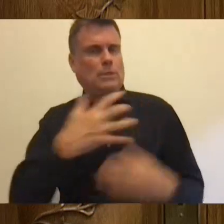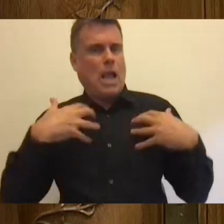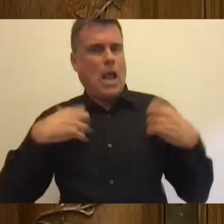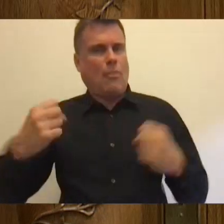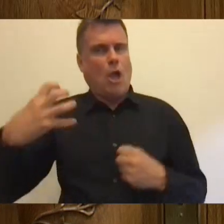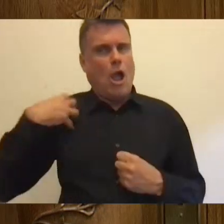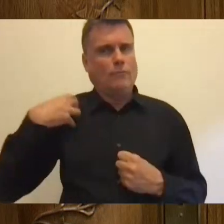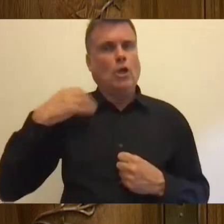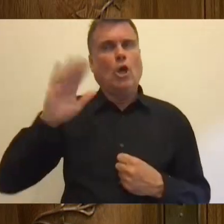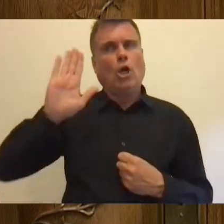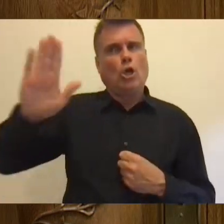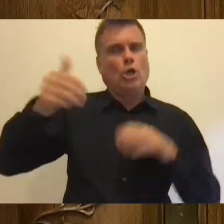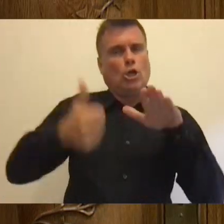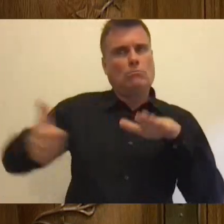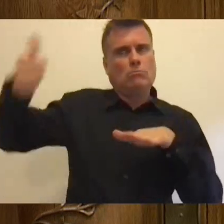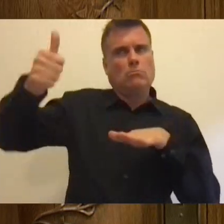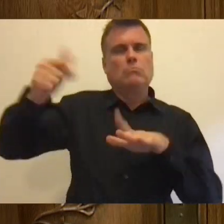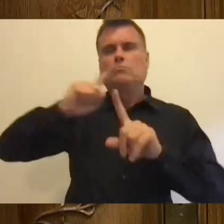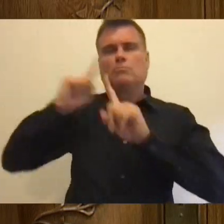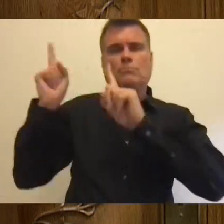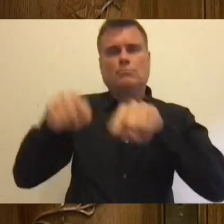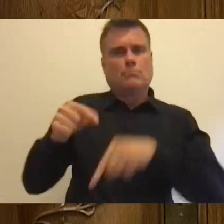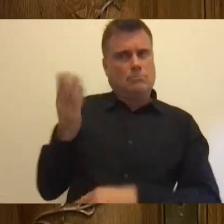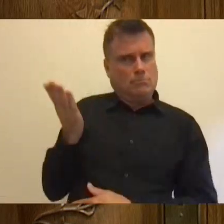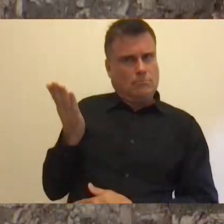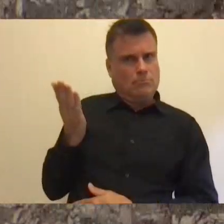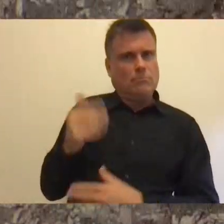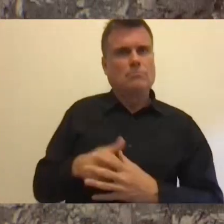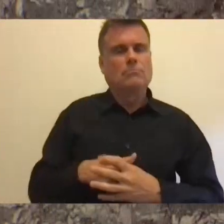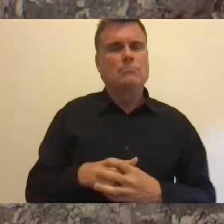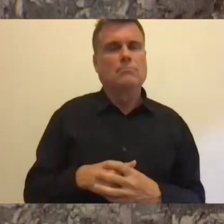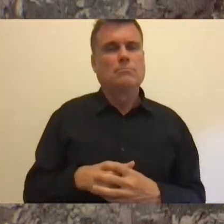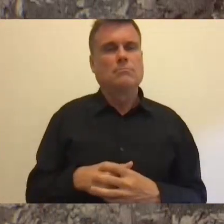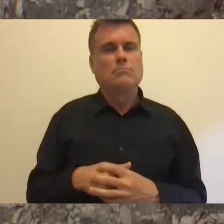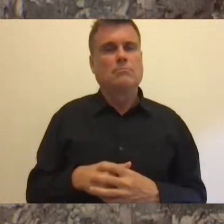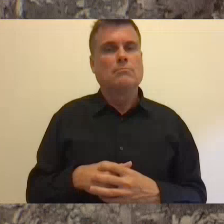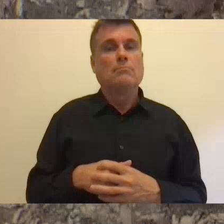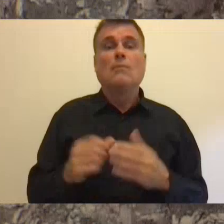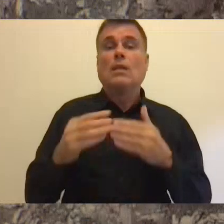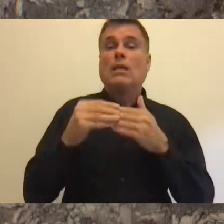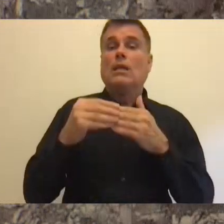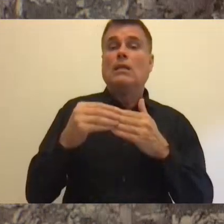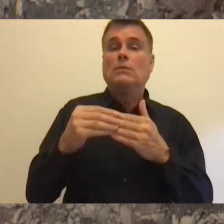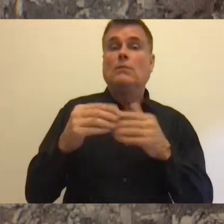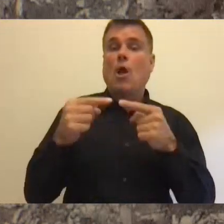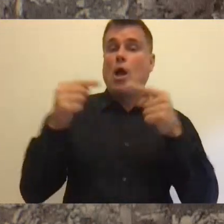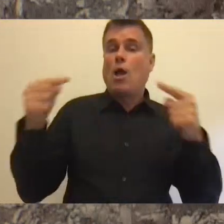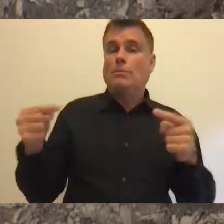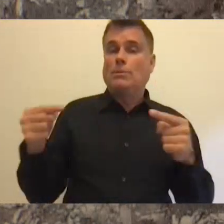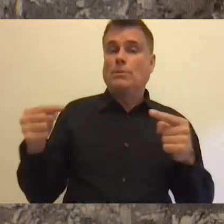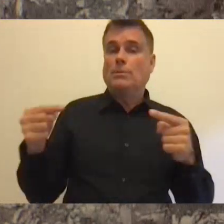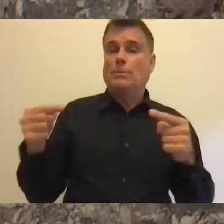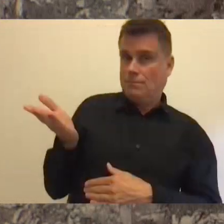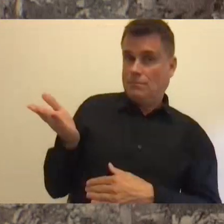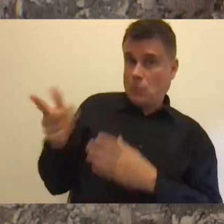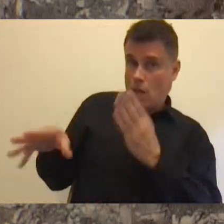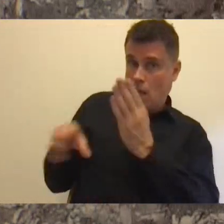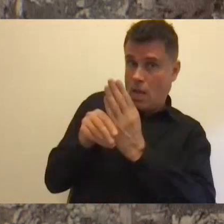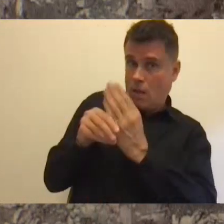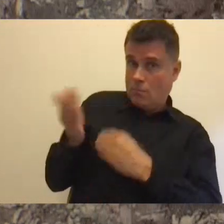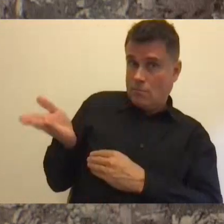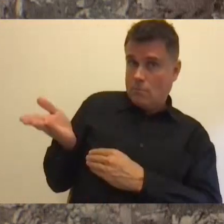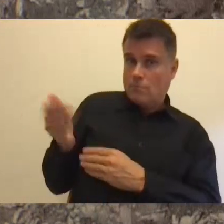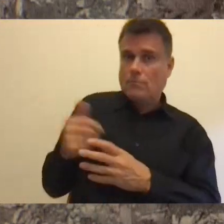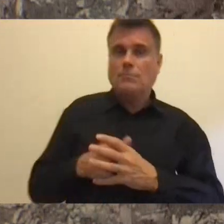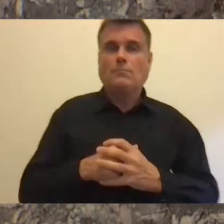Leader of the Official Opposition, supplemental. Thank you, Mr. Speaker. Well, with that answer, it is no surprise that we have a collapsing